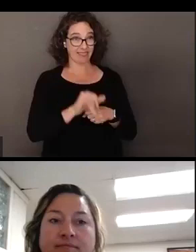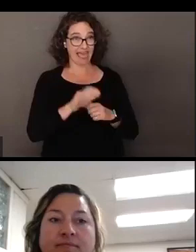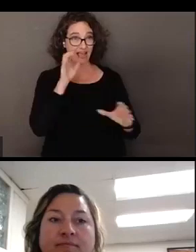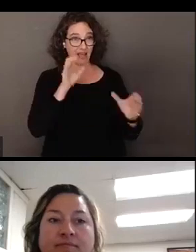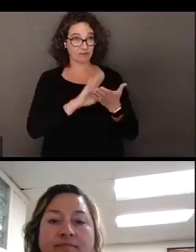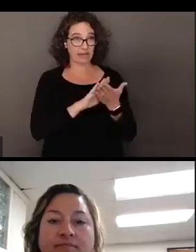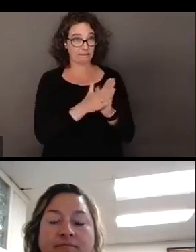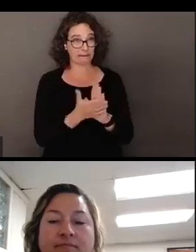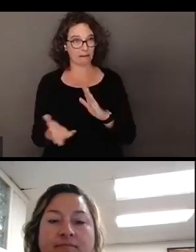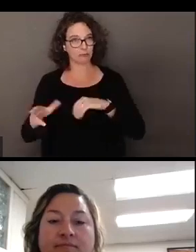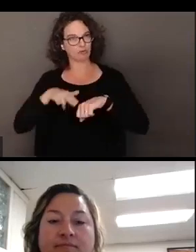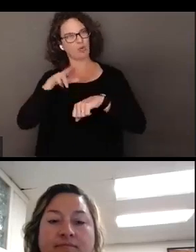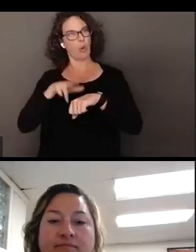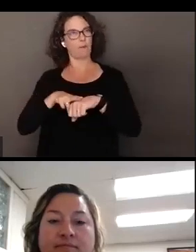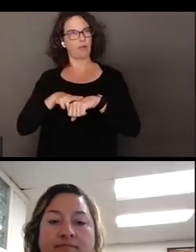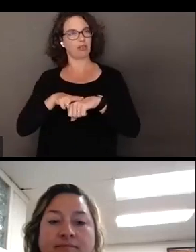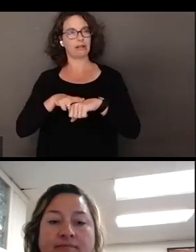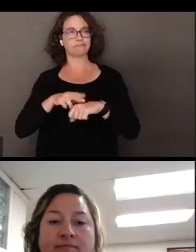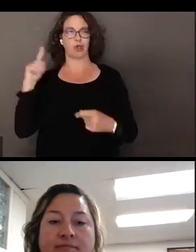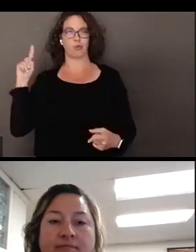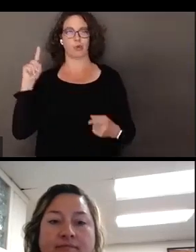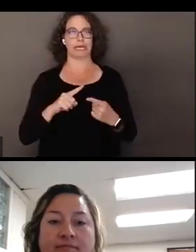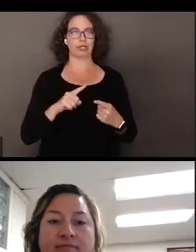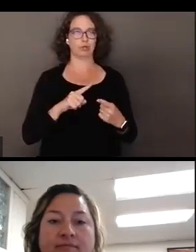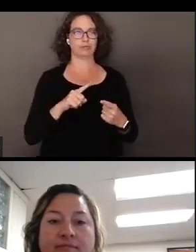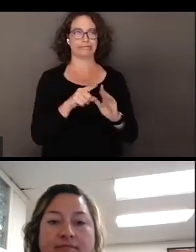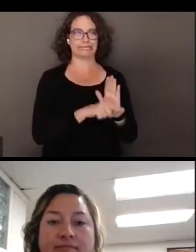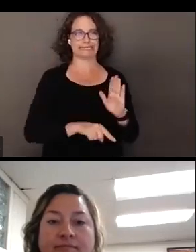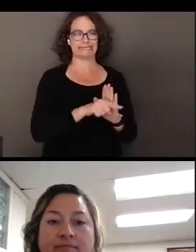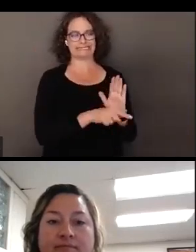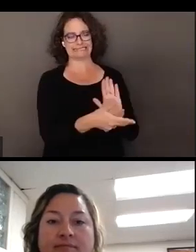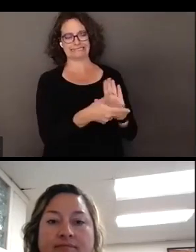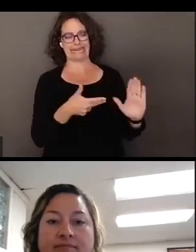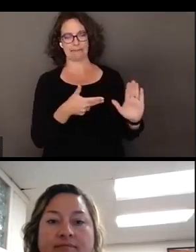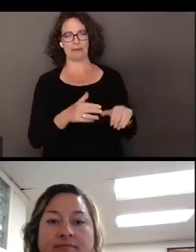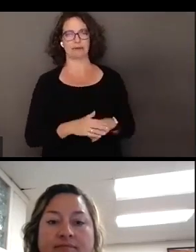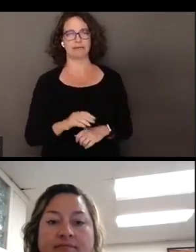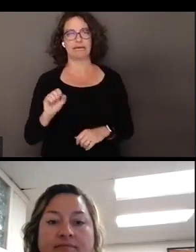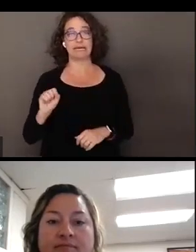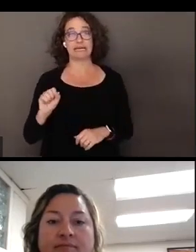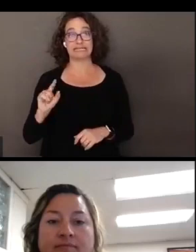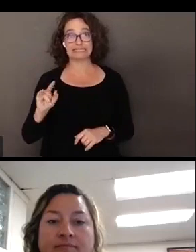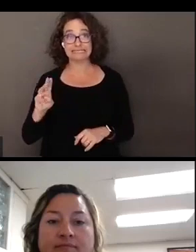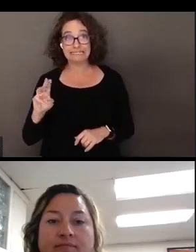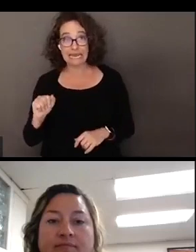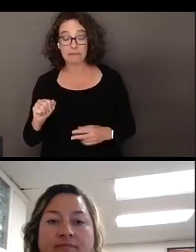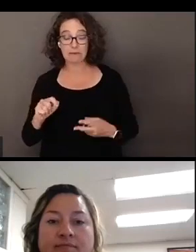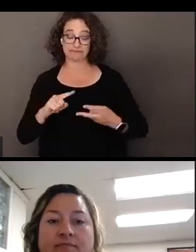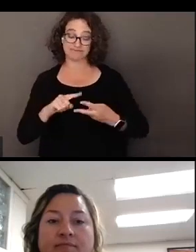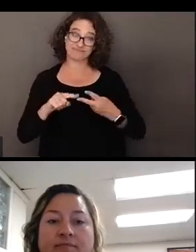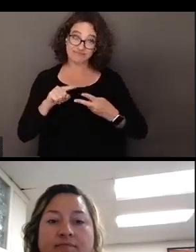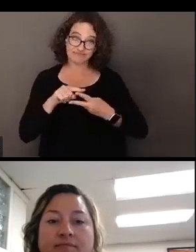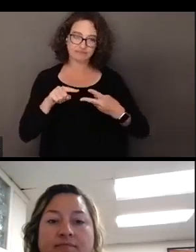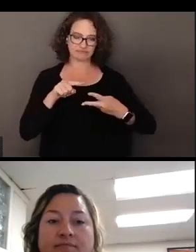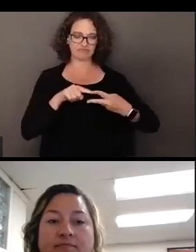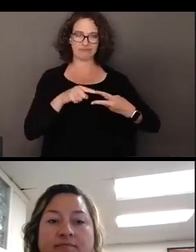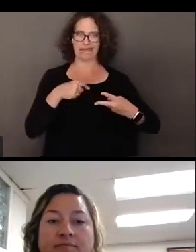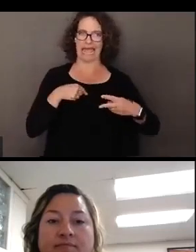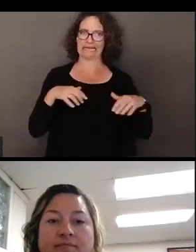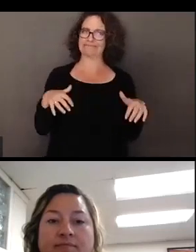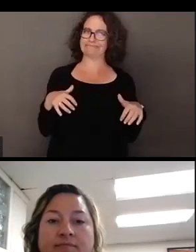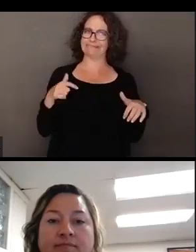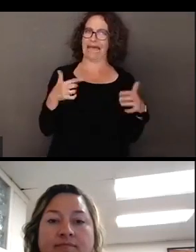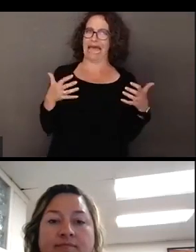stigma. Now, I will say stigma operates in two ways. One may be my own reluctance to say I need help and to reach